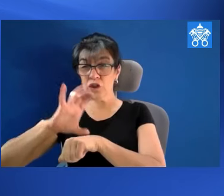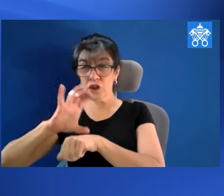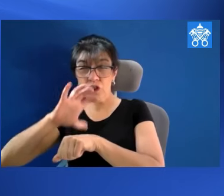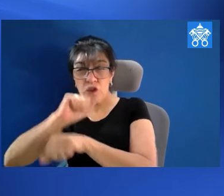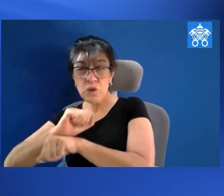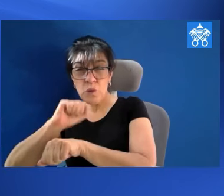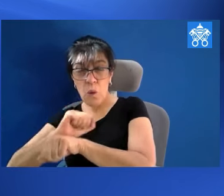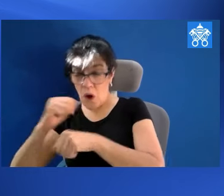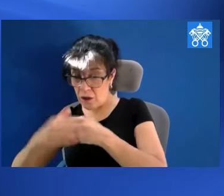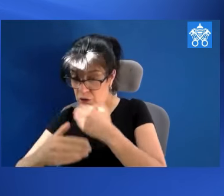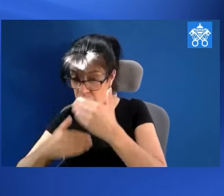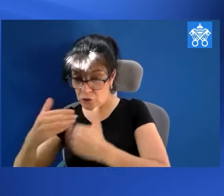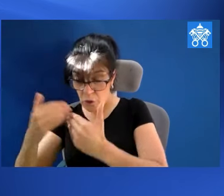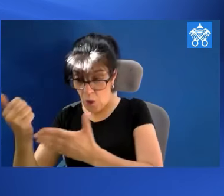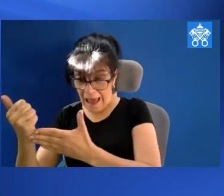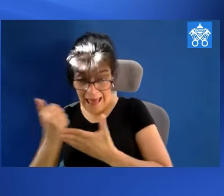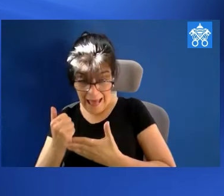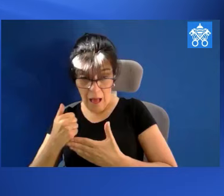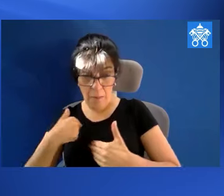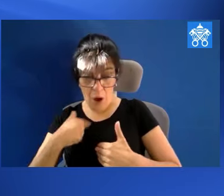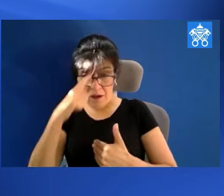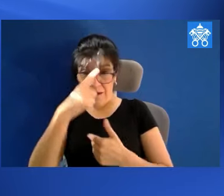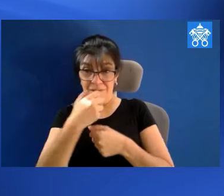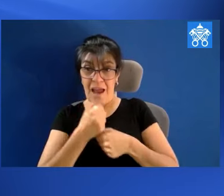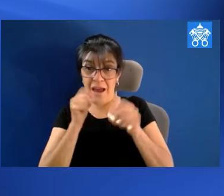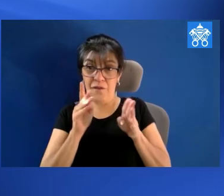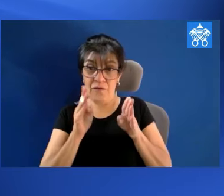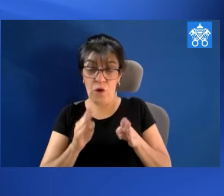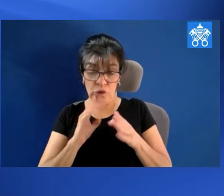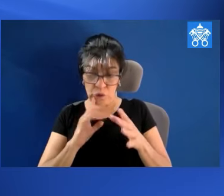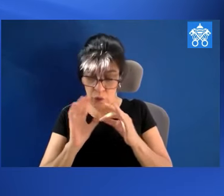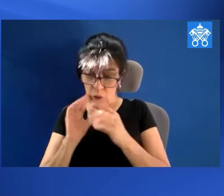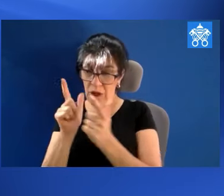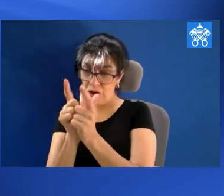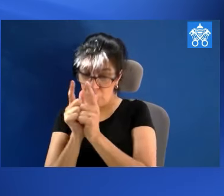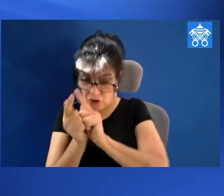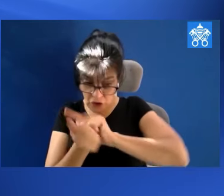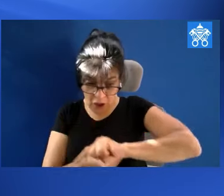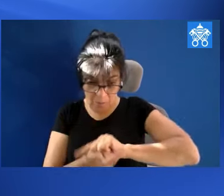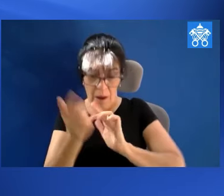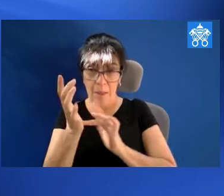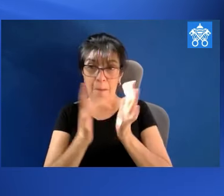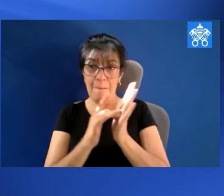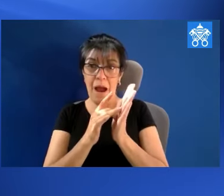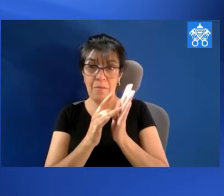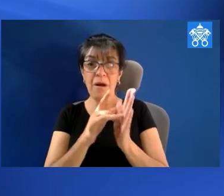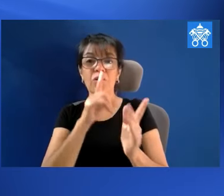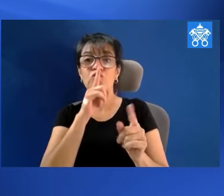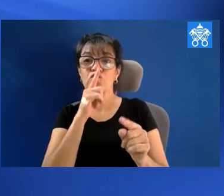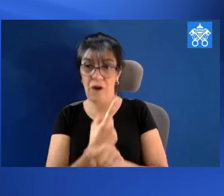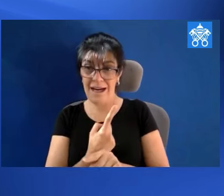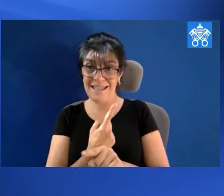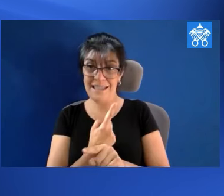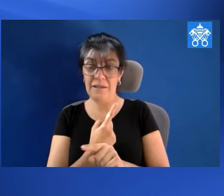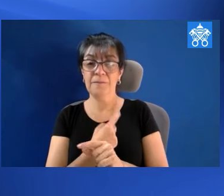It's the task of the Church to help the faithful and those who seek the truth to interpret it, to interpret the biblical